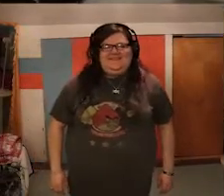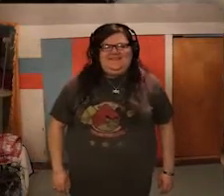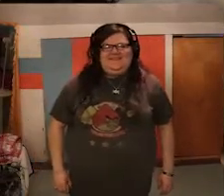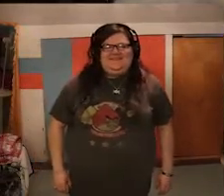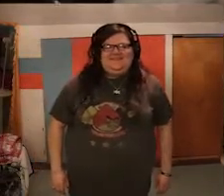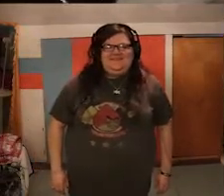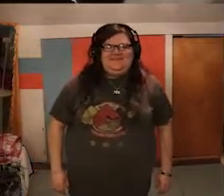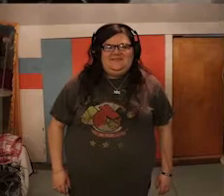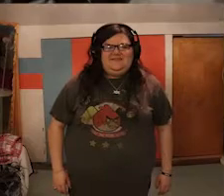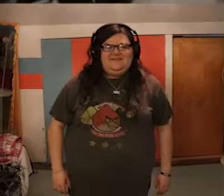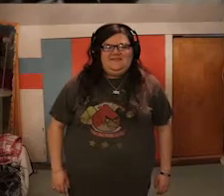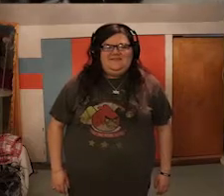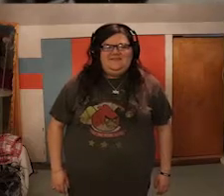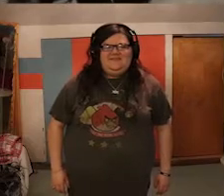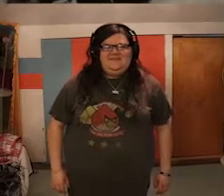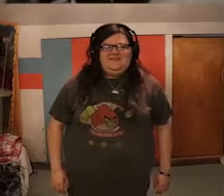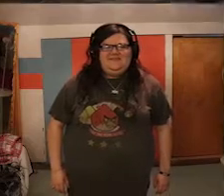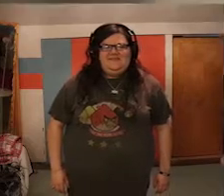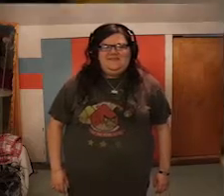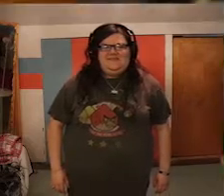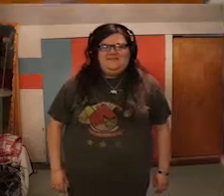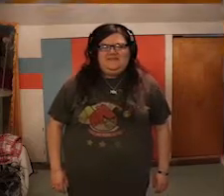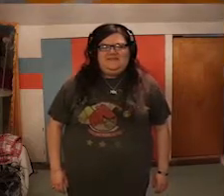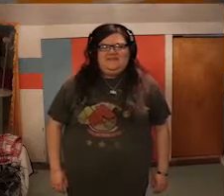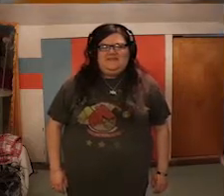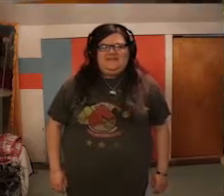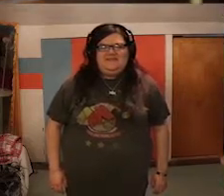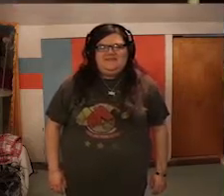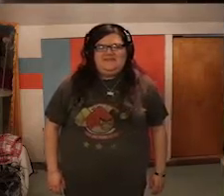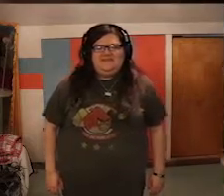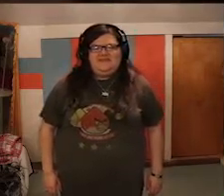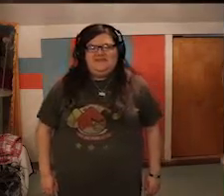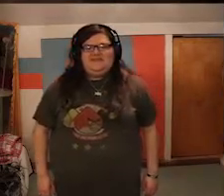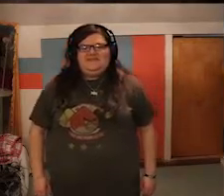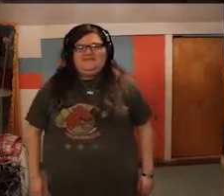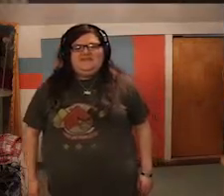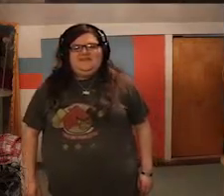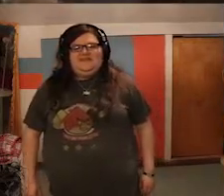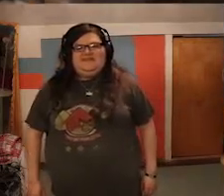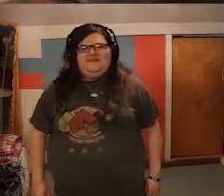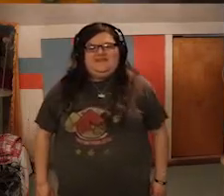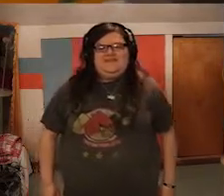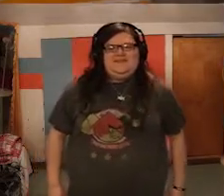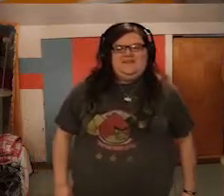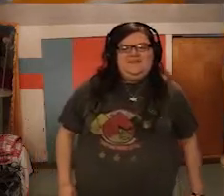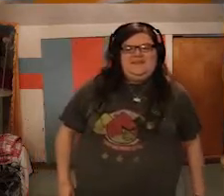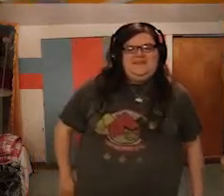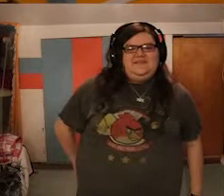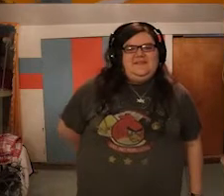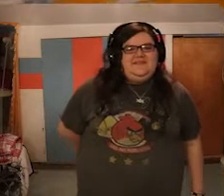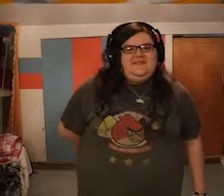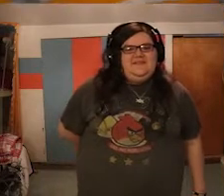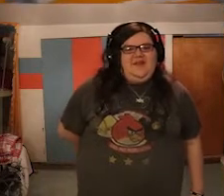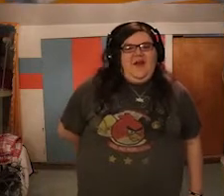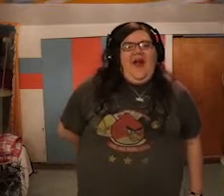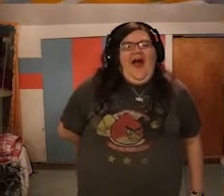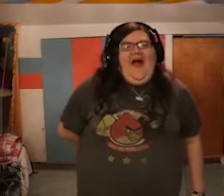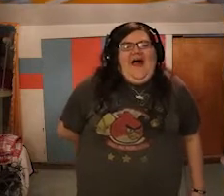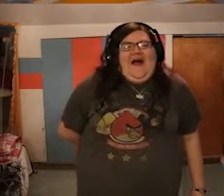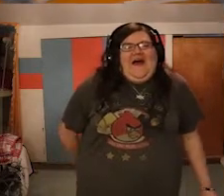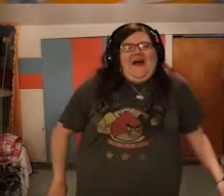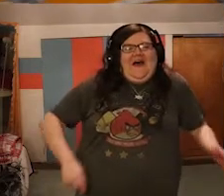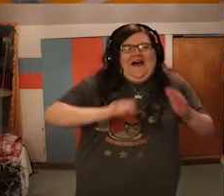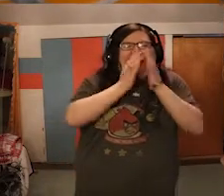this on camera. Just, just one bite, you know. Yeah. You know what? Look, okay, you can film me while she takes a bite, okay?